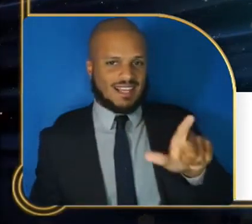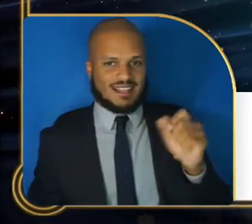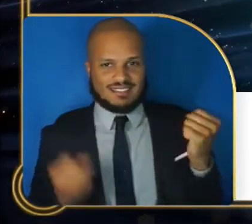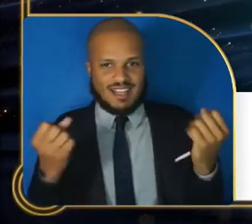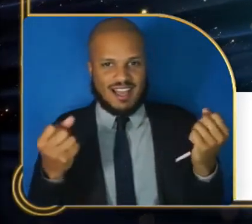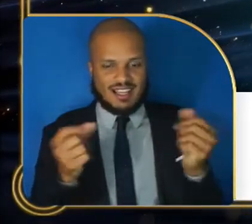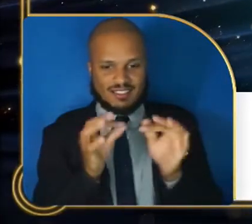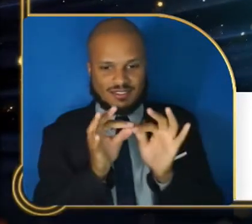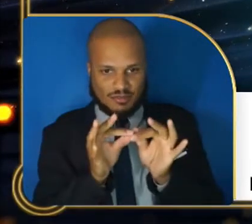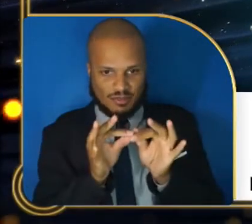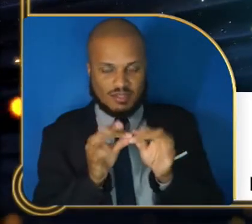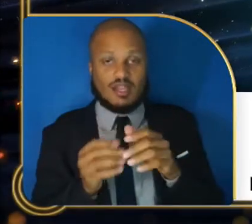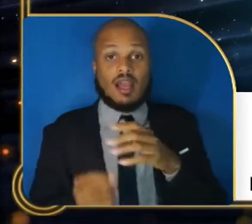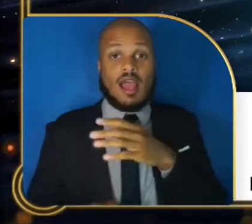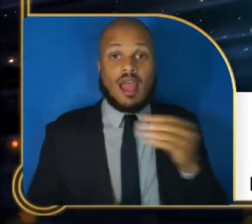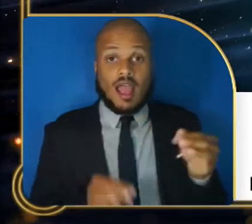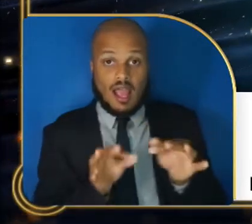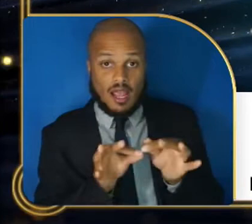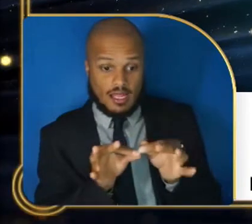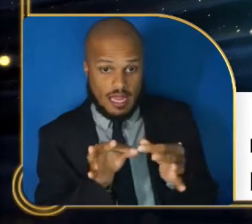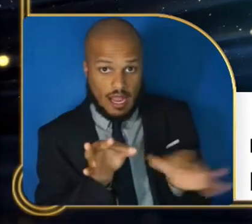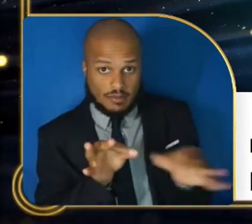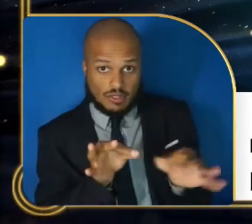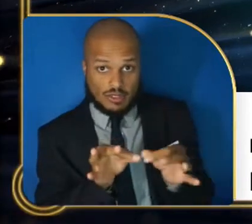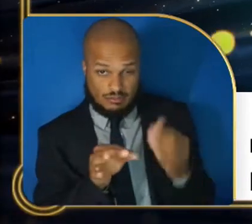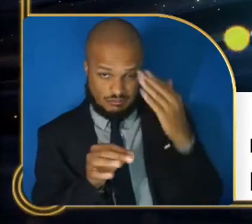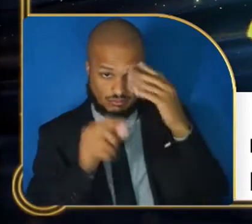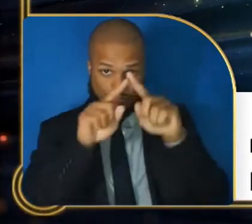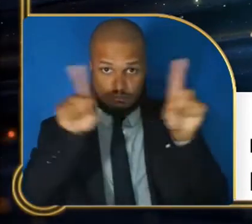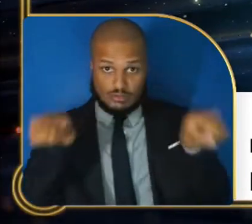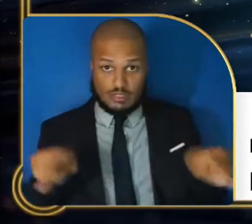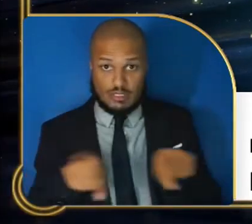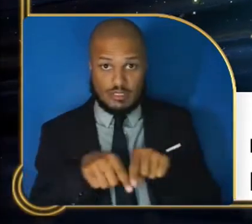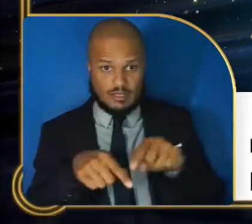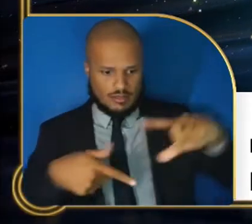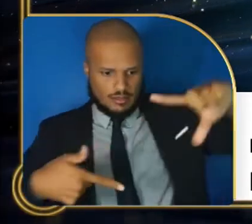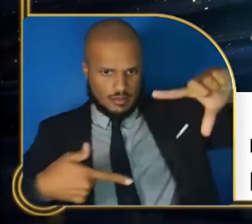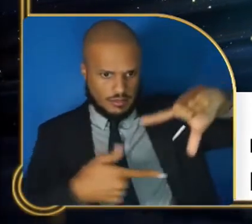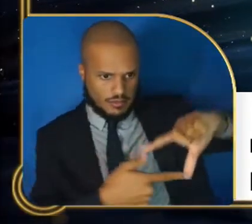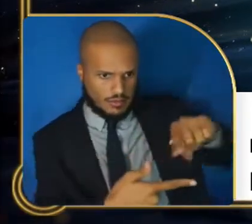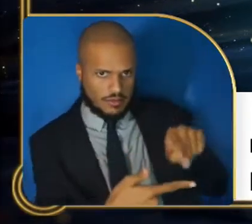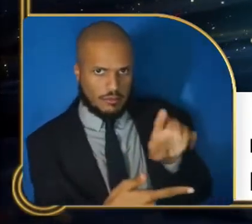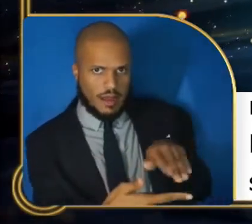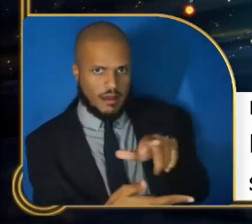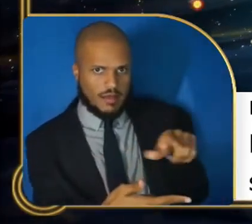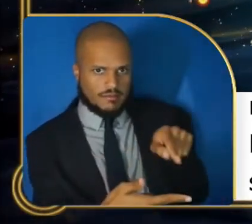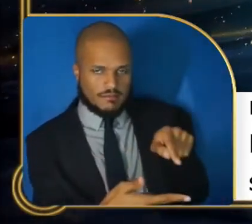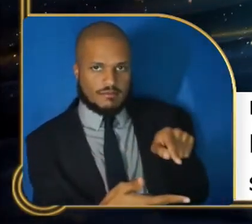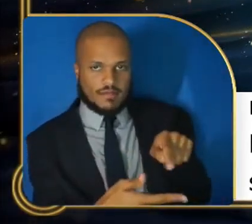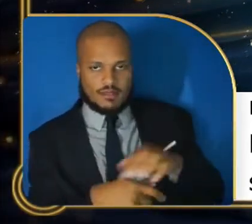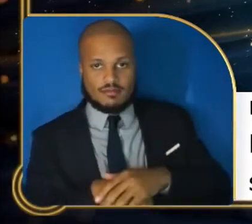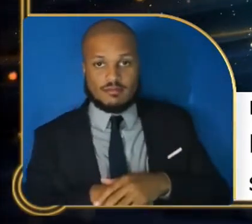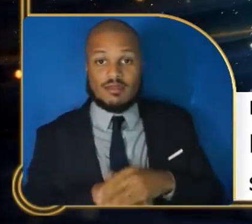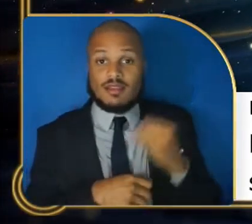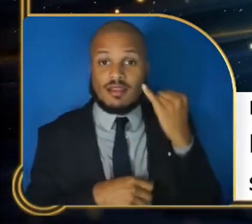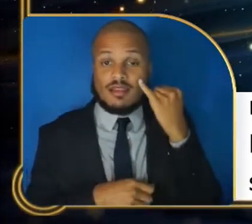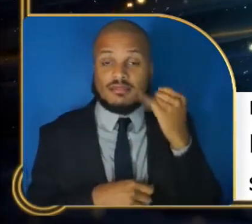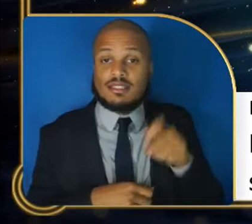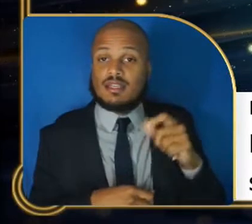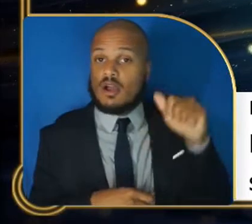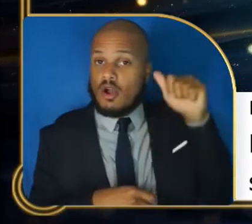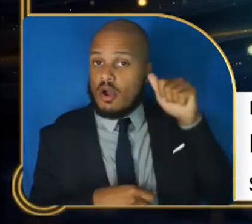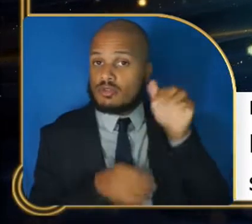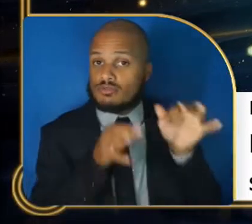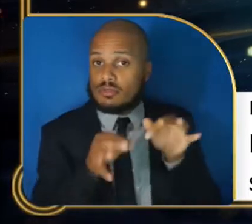and captioning at the bottom of your screen. For audio description, please click the link in the event description below.